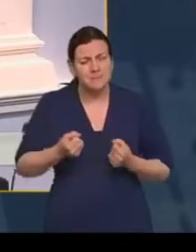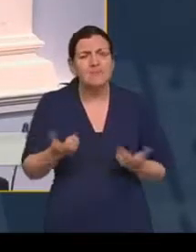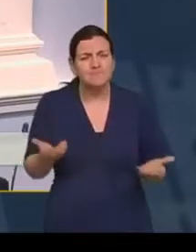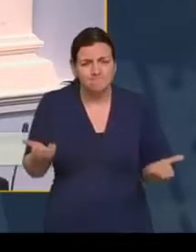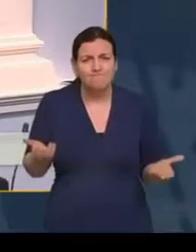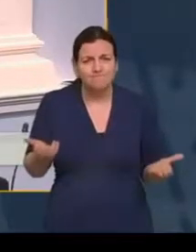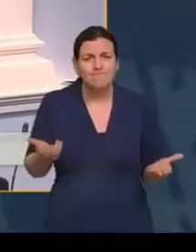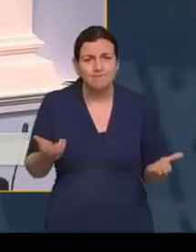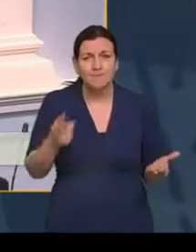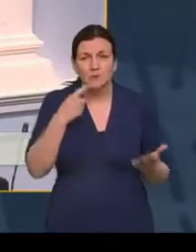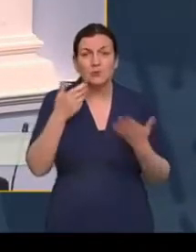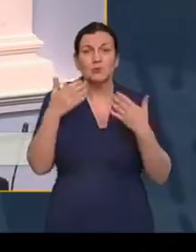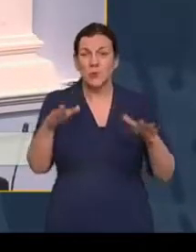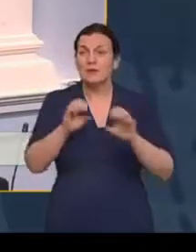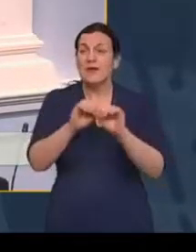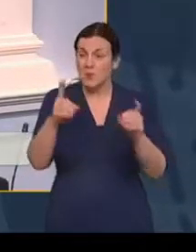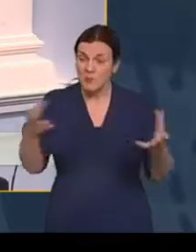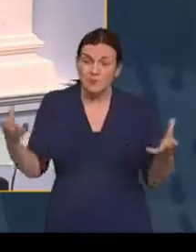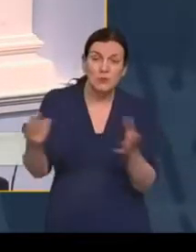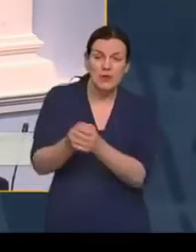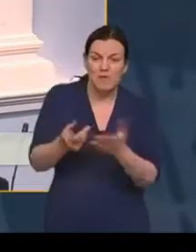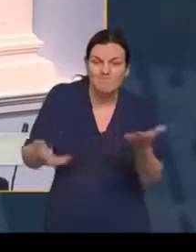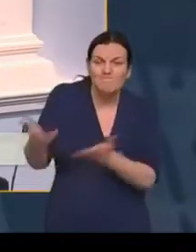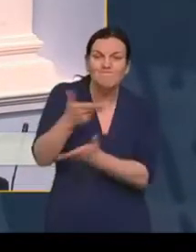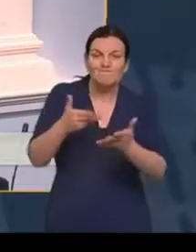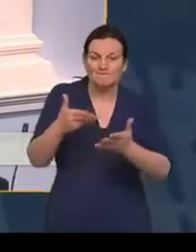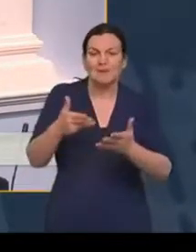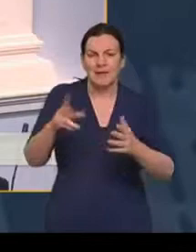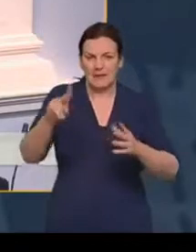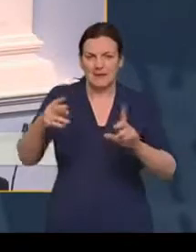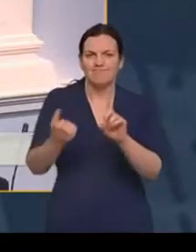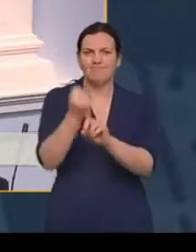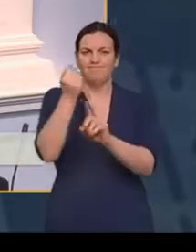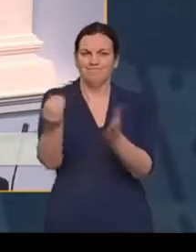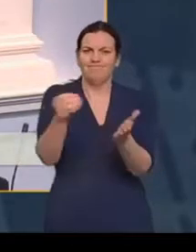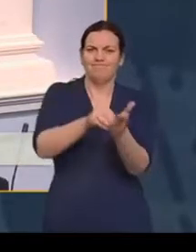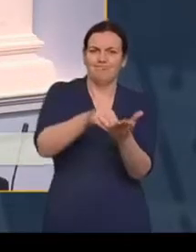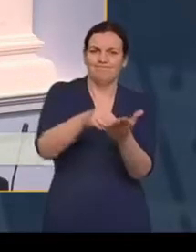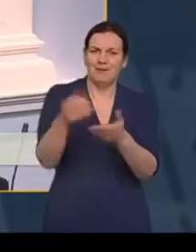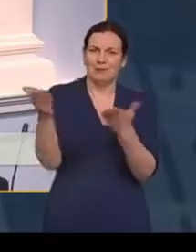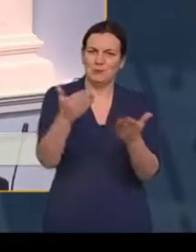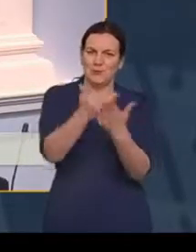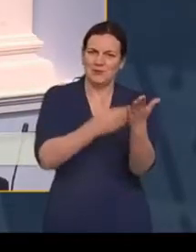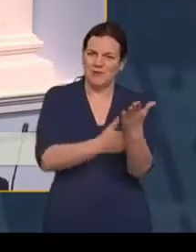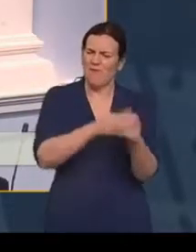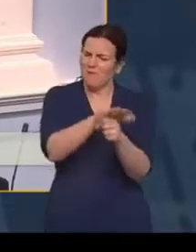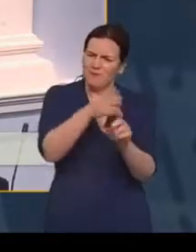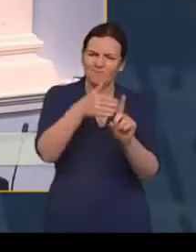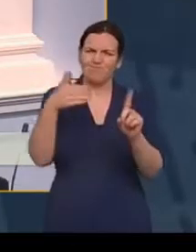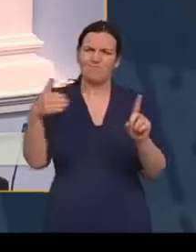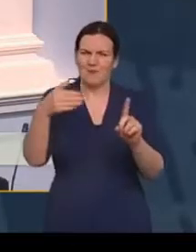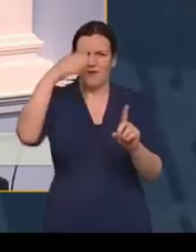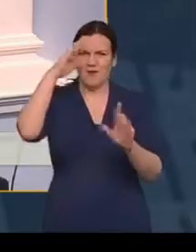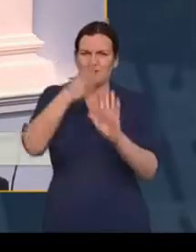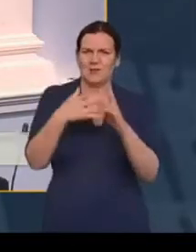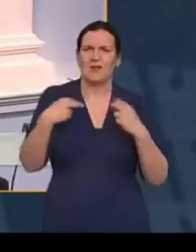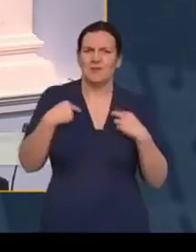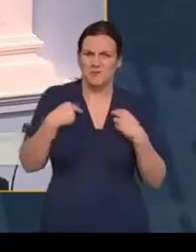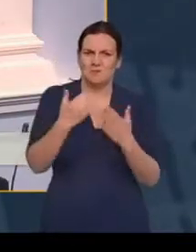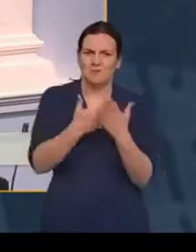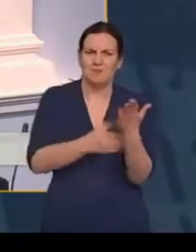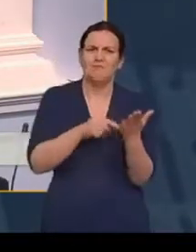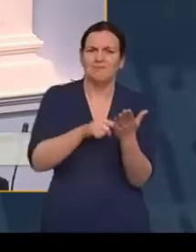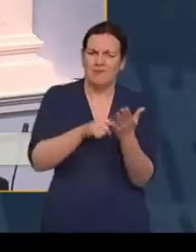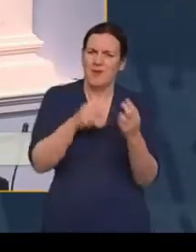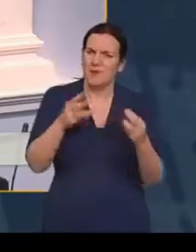that, but it shows us that when everybody united and got together, we can bring in a piece of legislation, the full recognition of